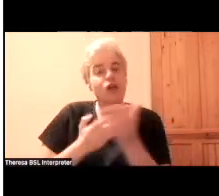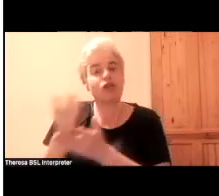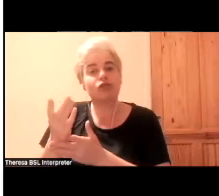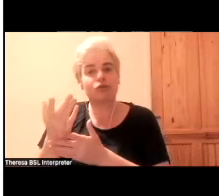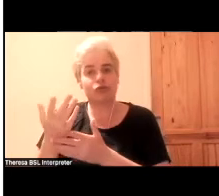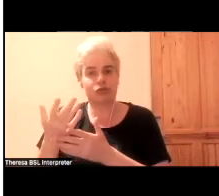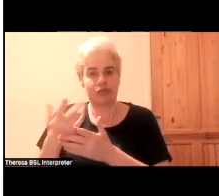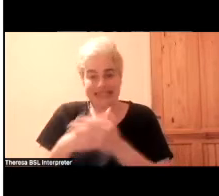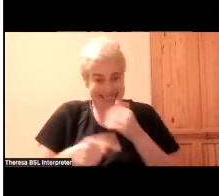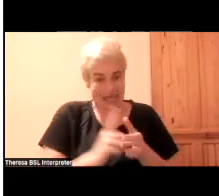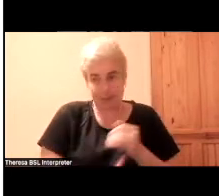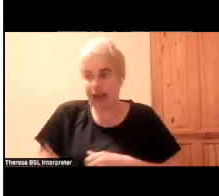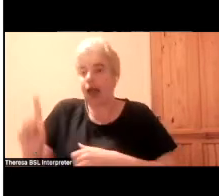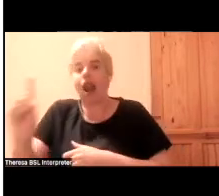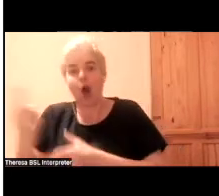out alone.